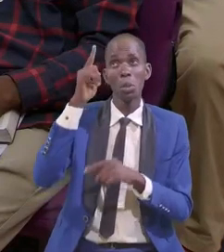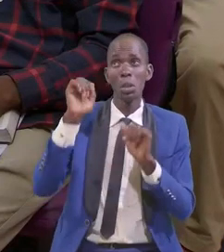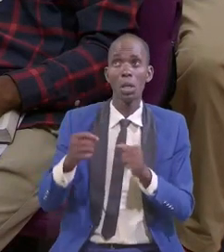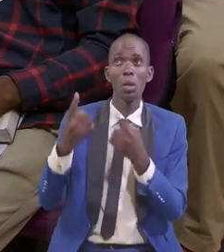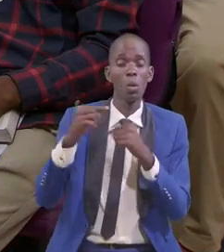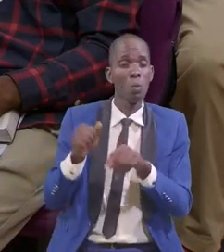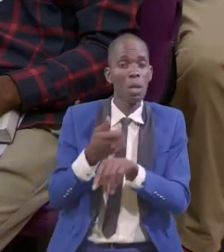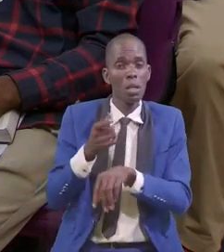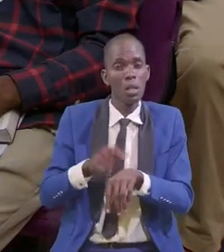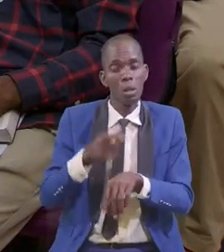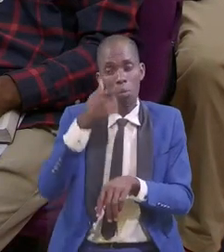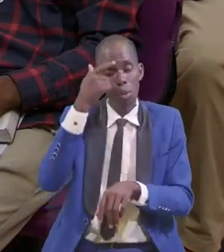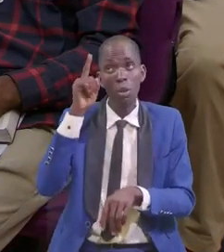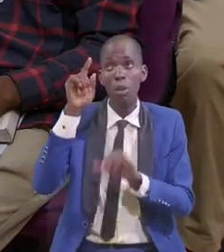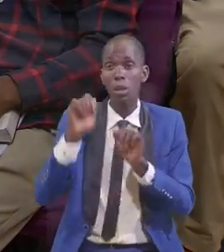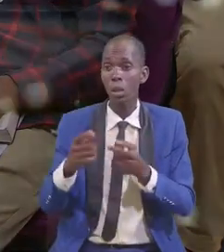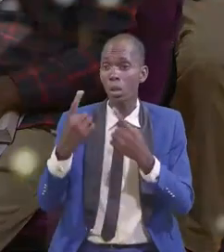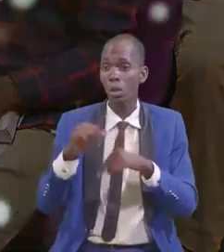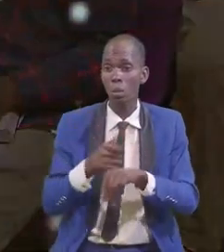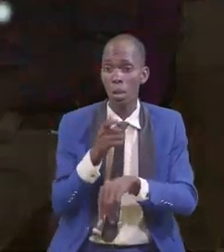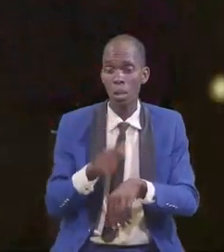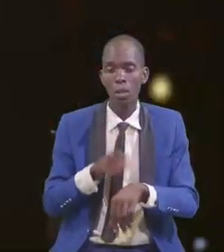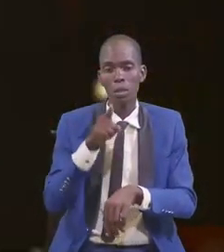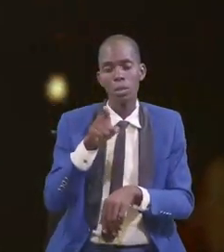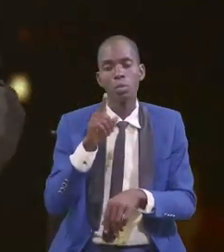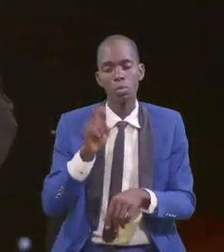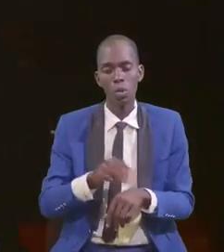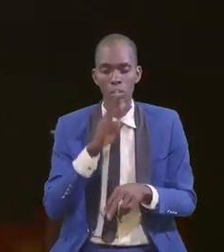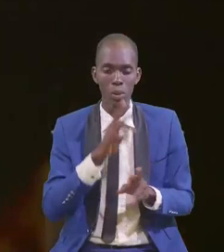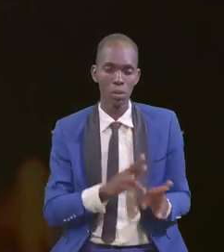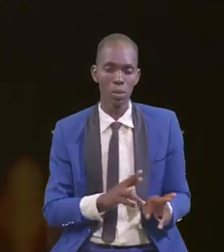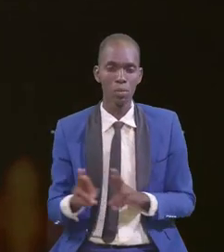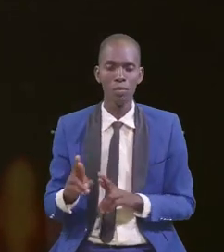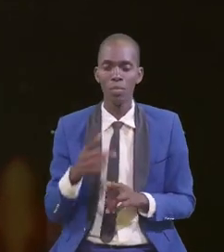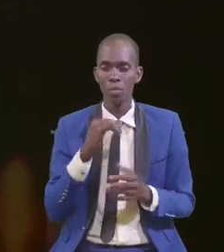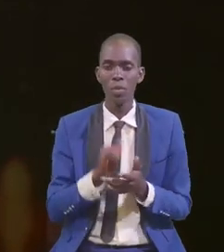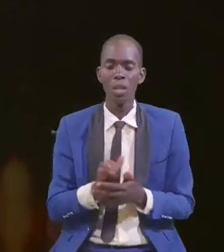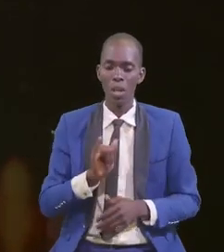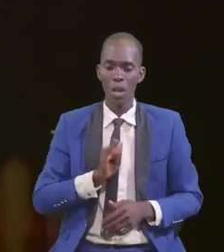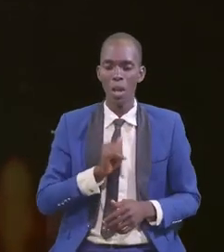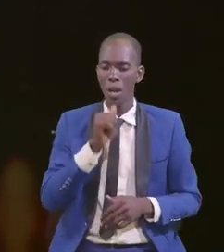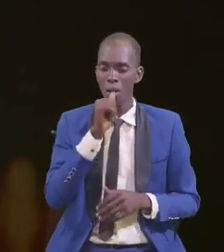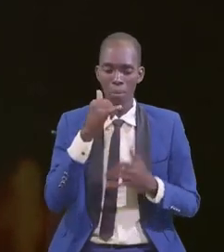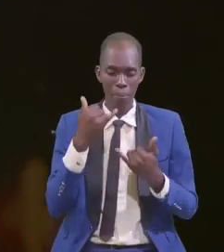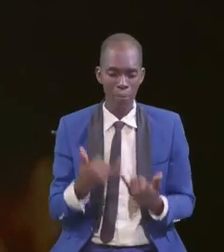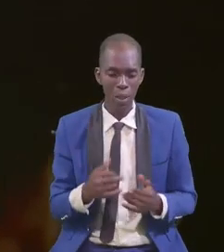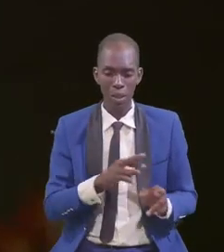of that, be ready. He says, I am now ready to be